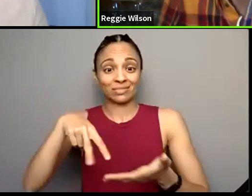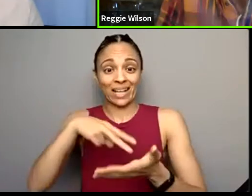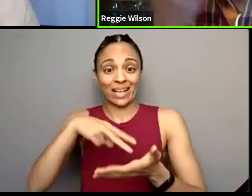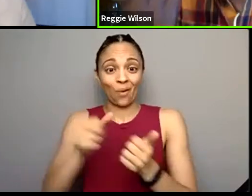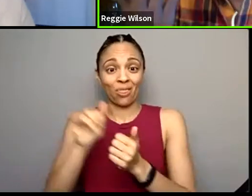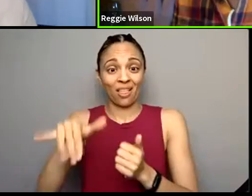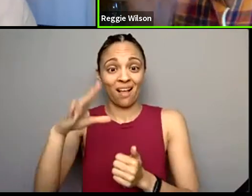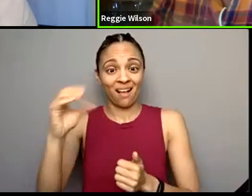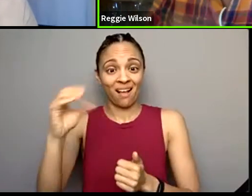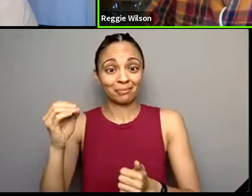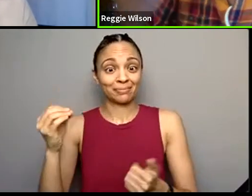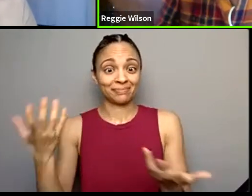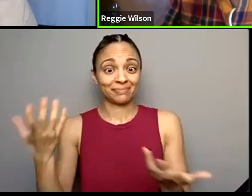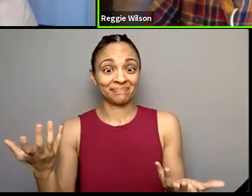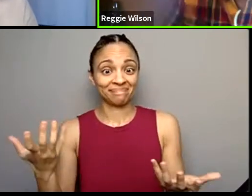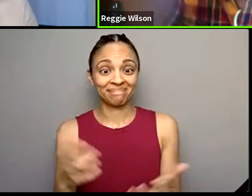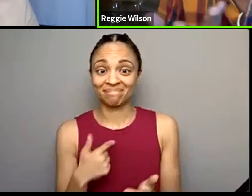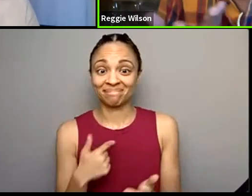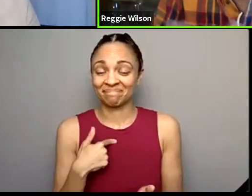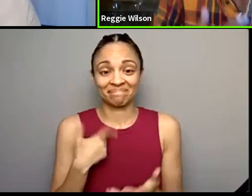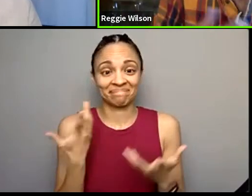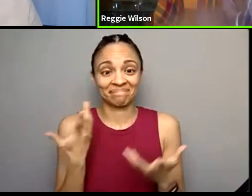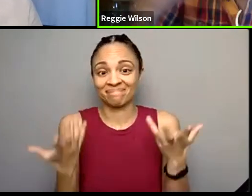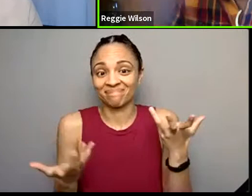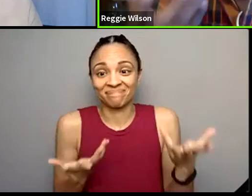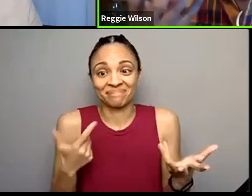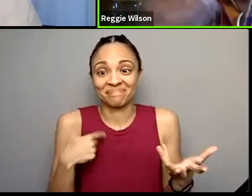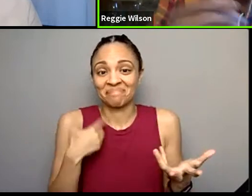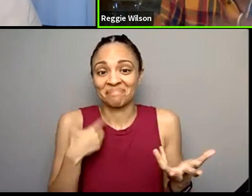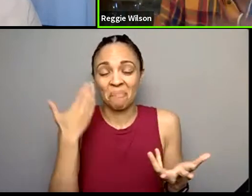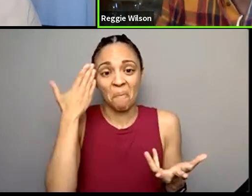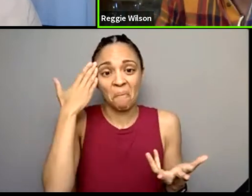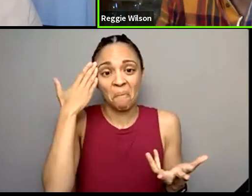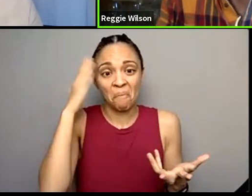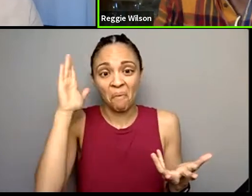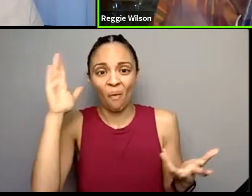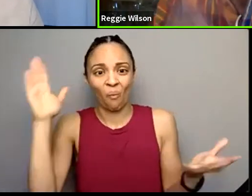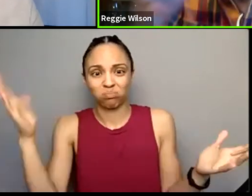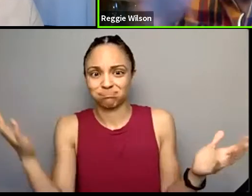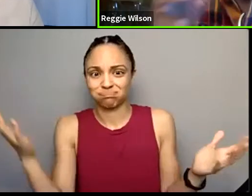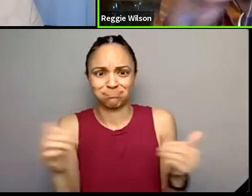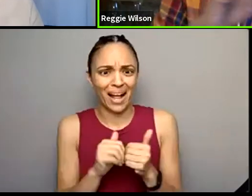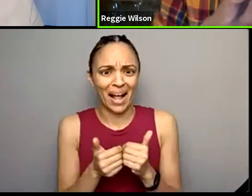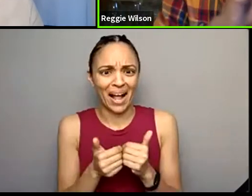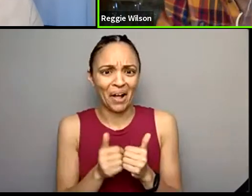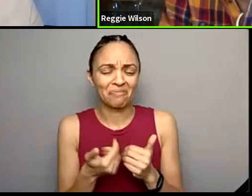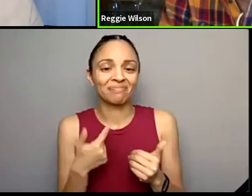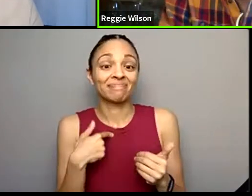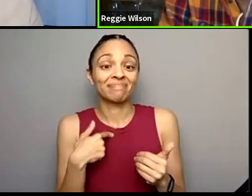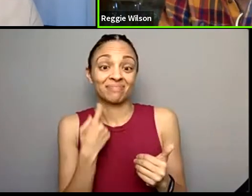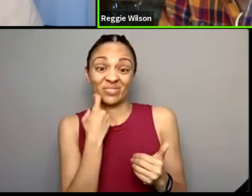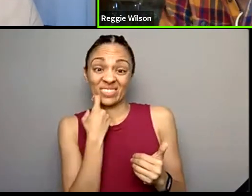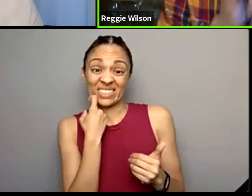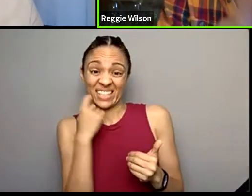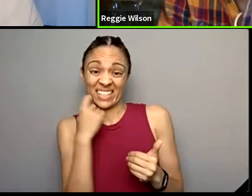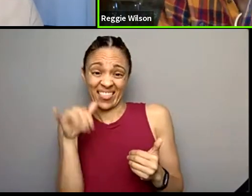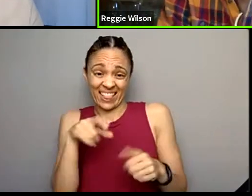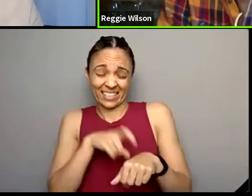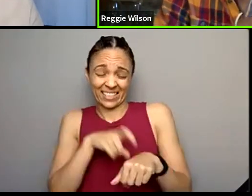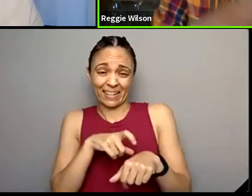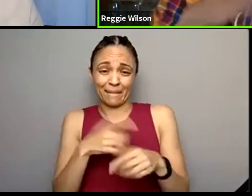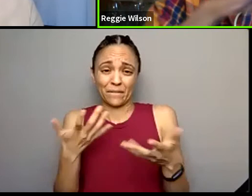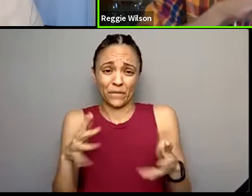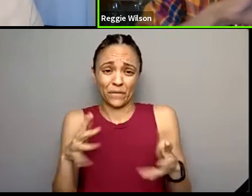And I was just like, I don't know how, because I don't really, I just finished like this huge project with a group from Zimbabwe and a group